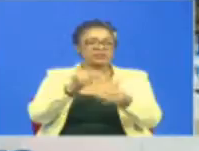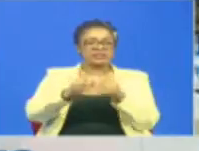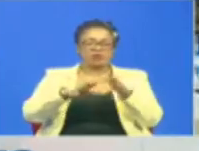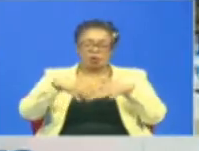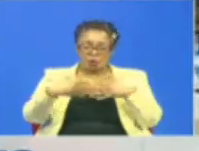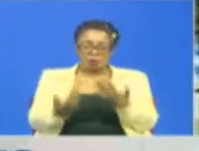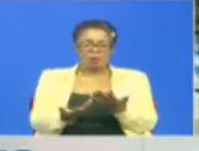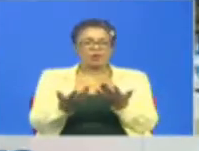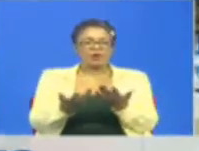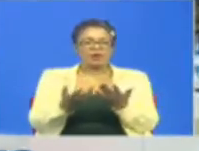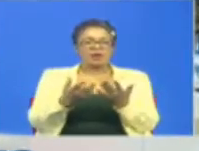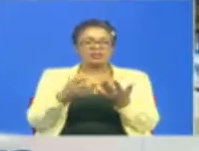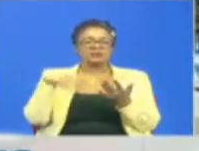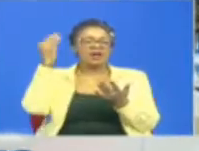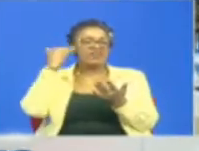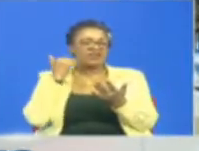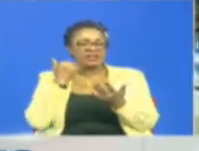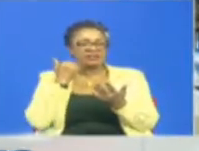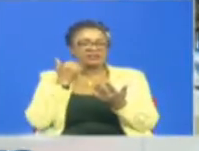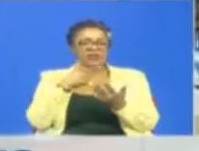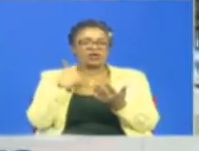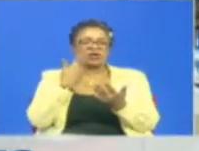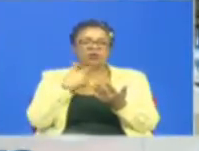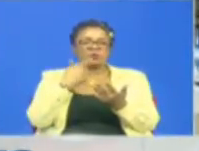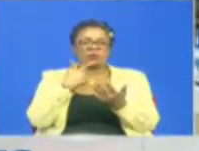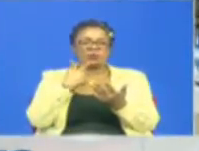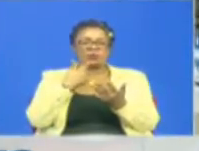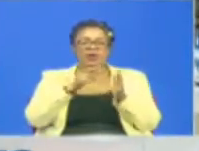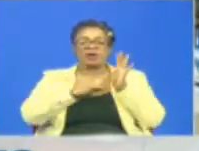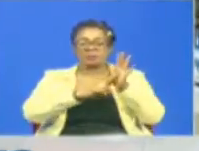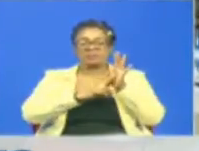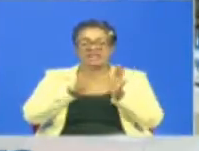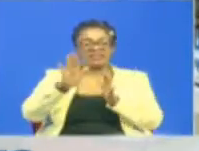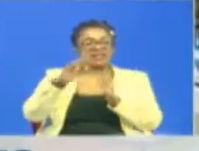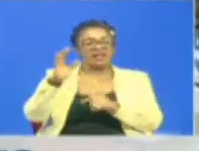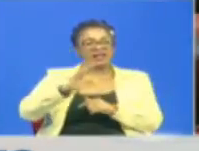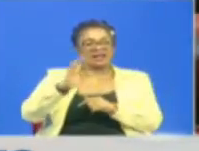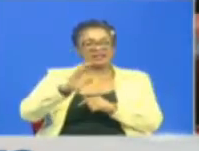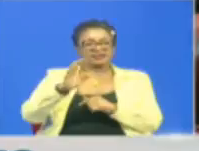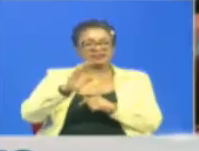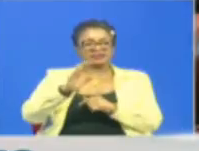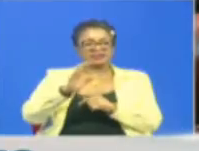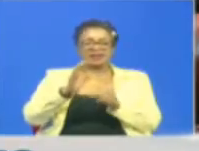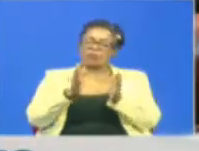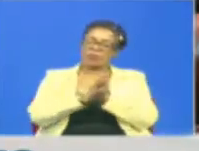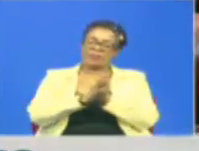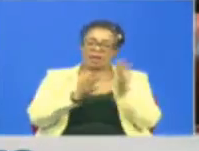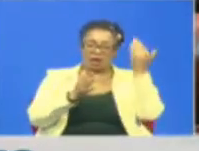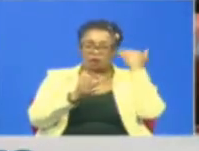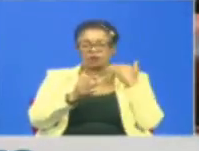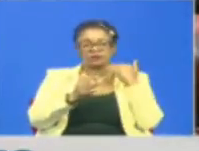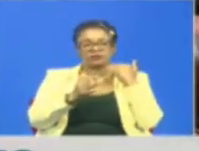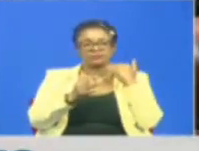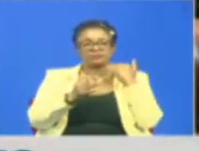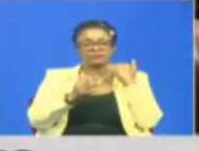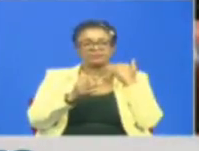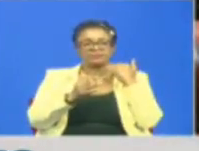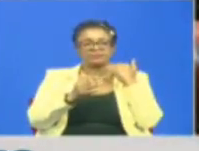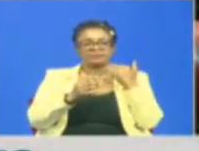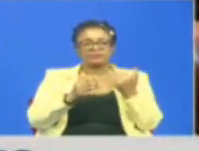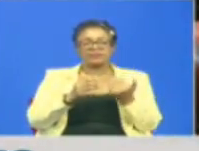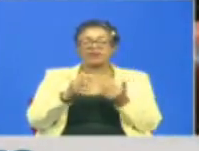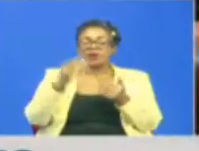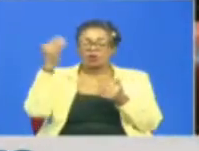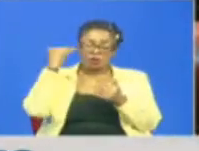even advocates who then represent their clients vis-a-vis the courts. Kithi advises that according to court